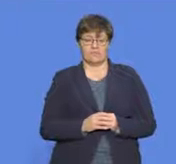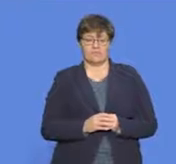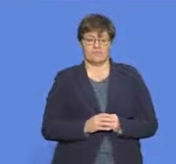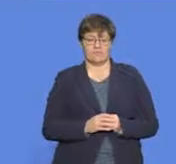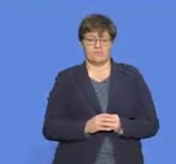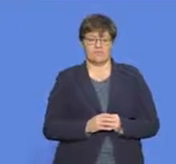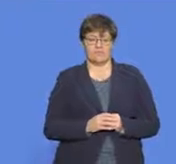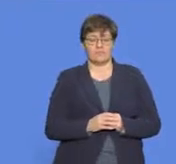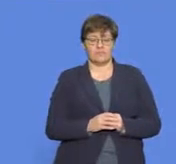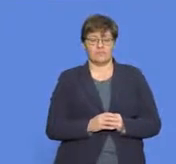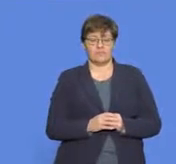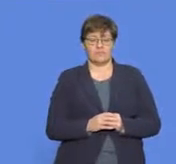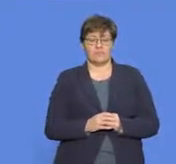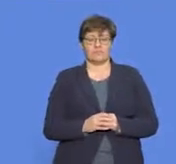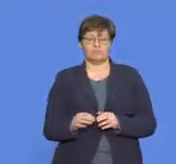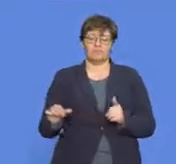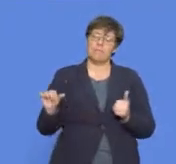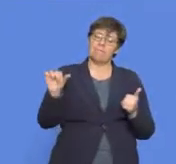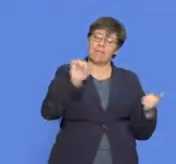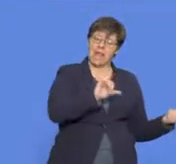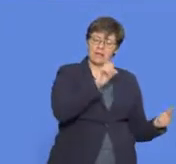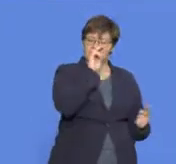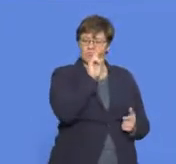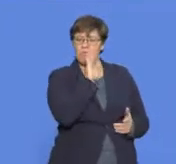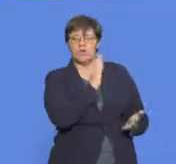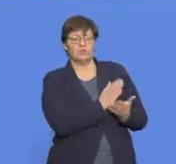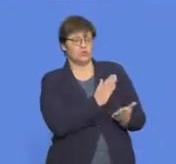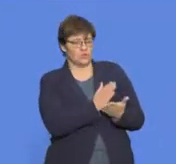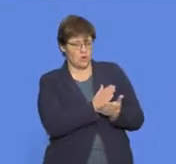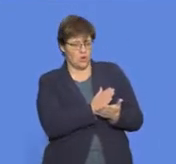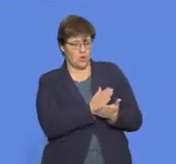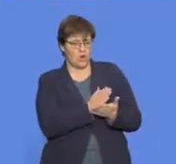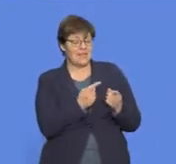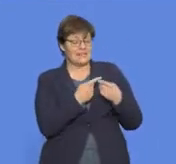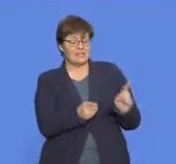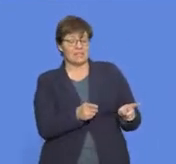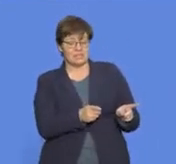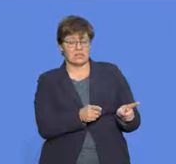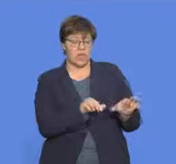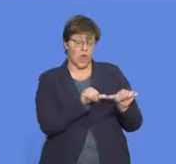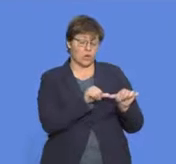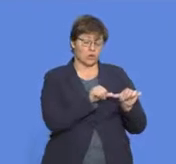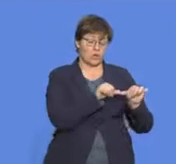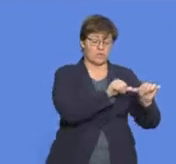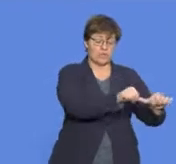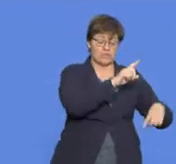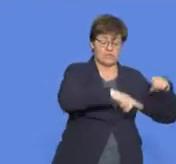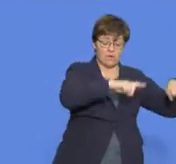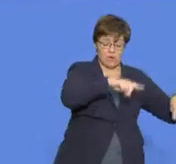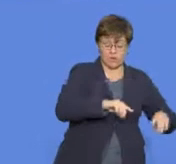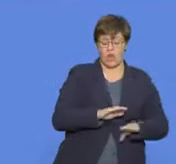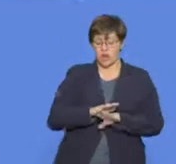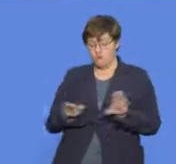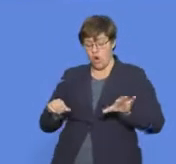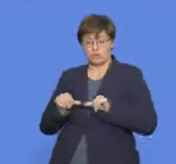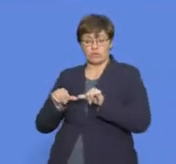All right, so let's go back and have a look just to make sure the difference between continuous variation